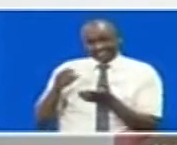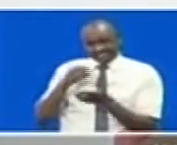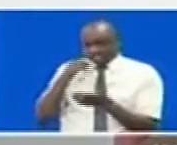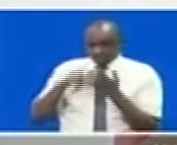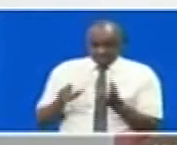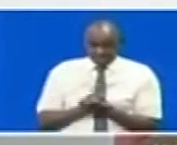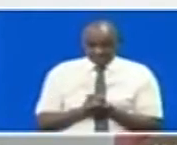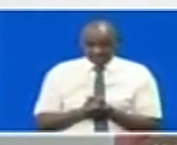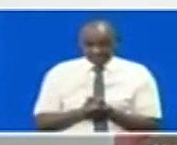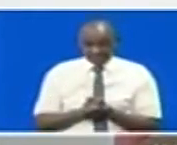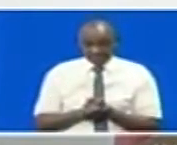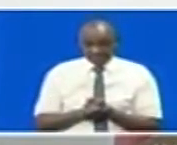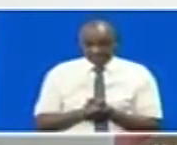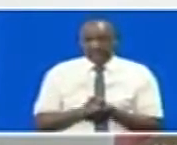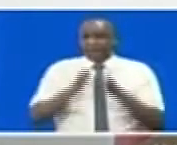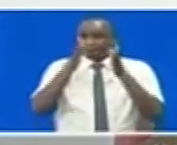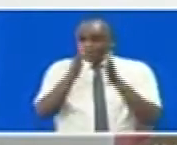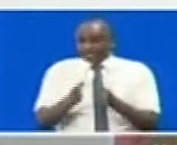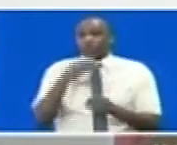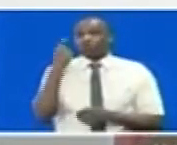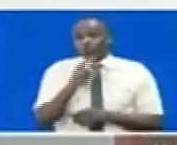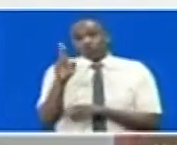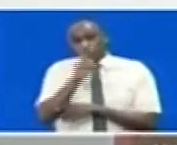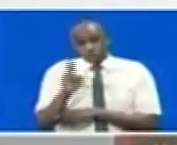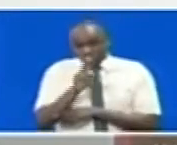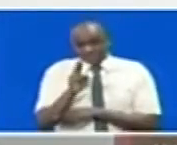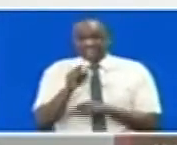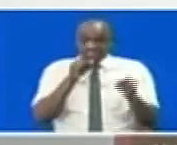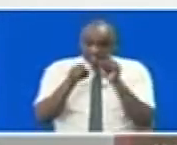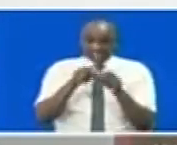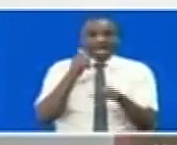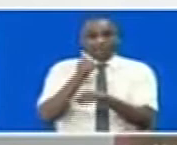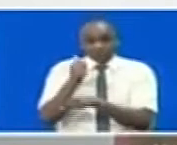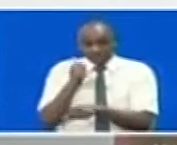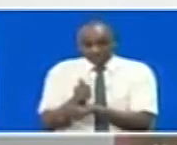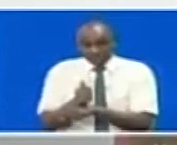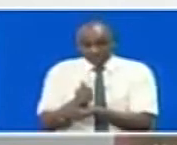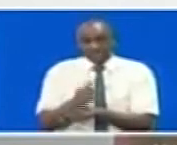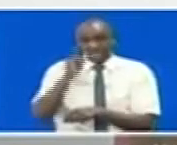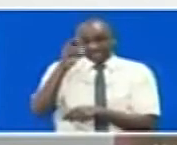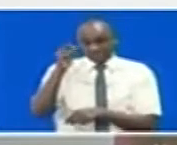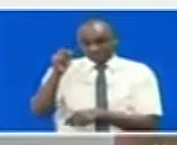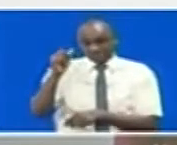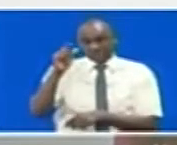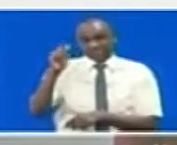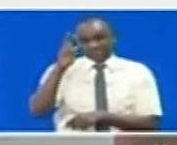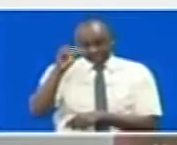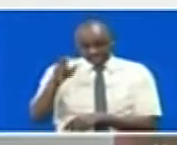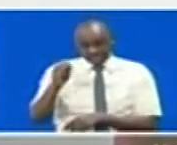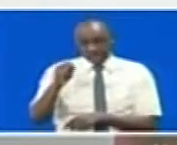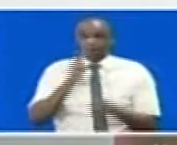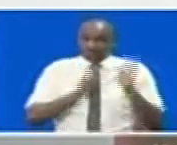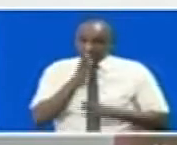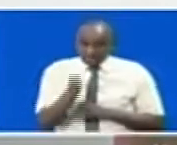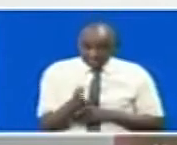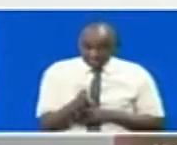says that a person who uses threatening, abusive, or insulting words or behavior, I'm